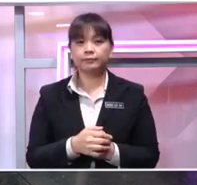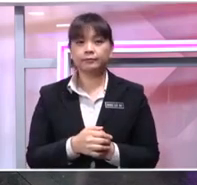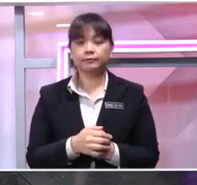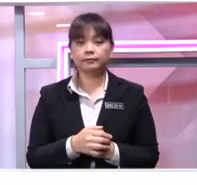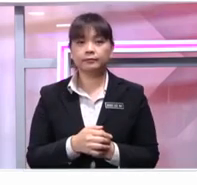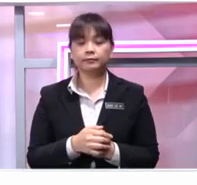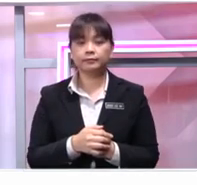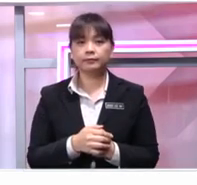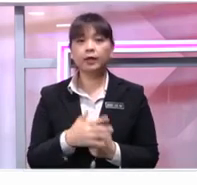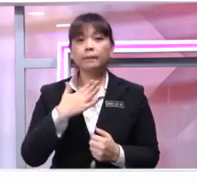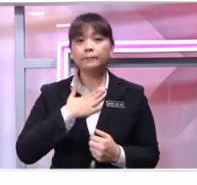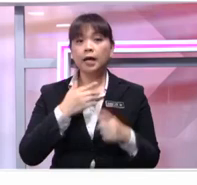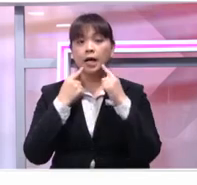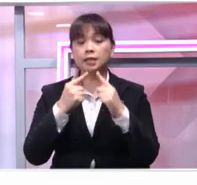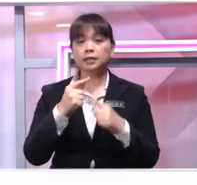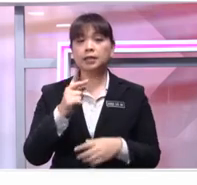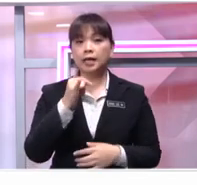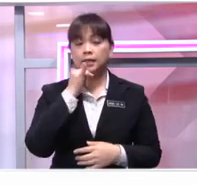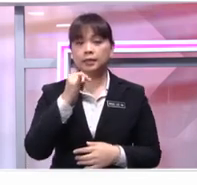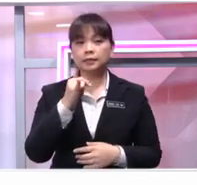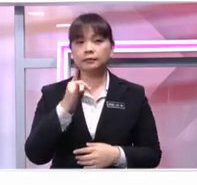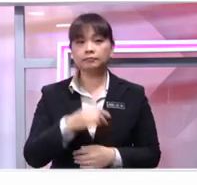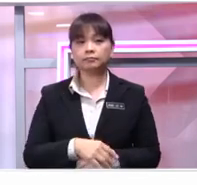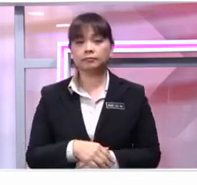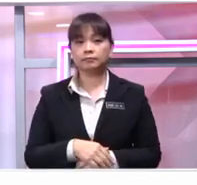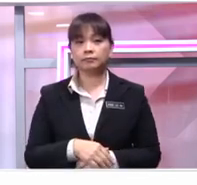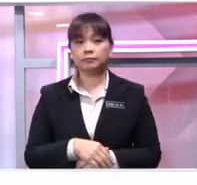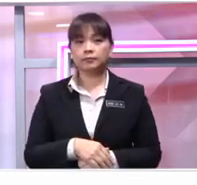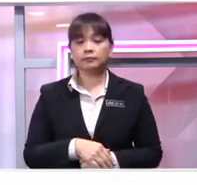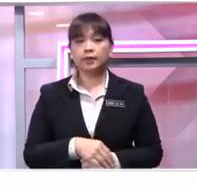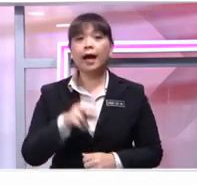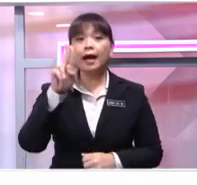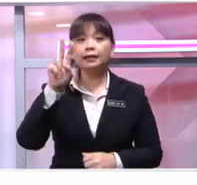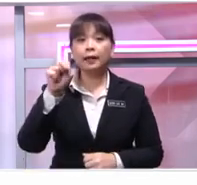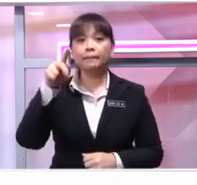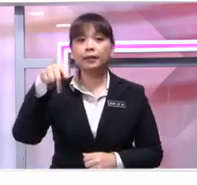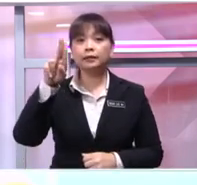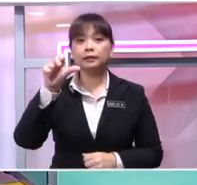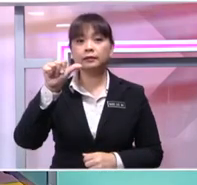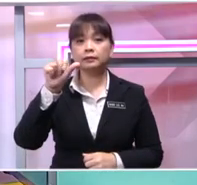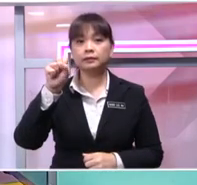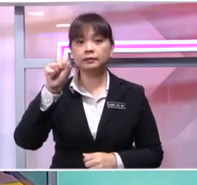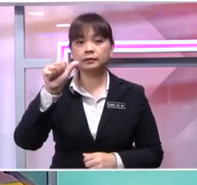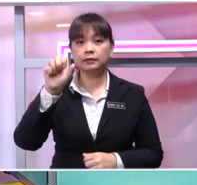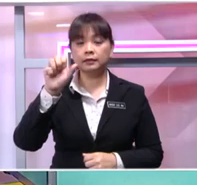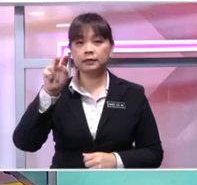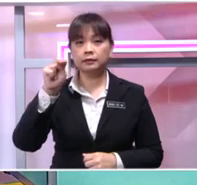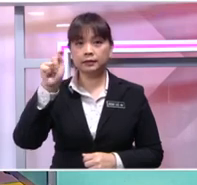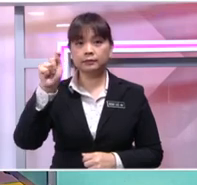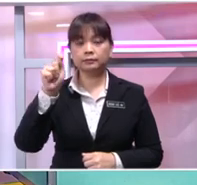My answer is boring unpleasant. Okay, good. Unpleasant. Okay. We'll see your answer,